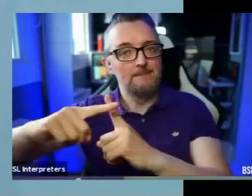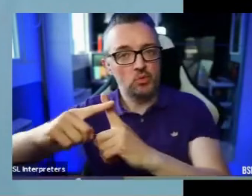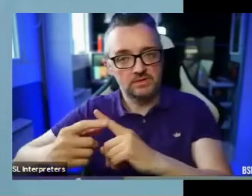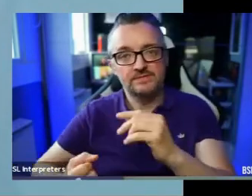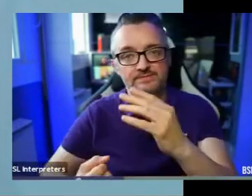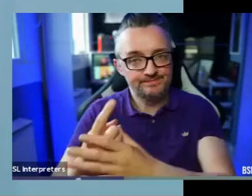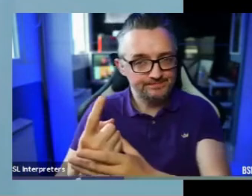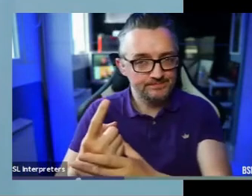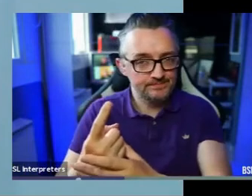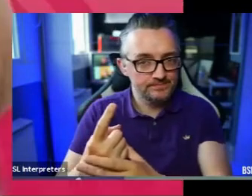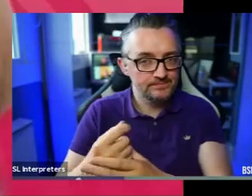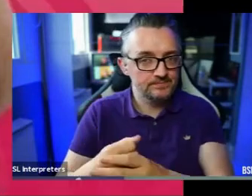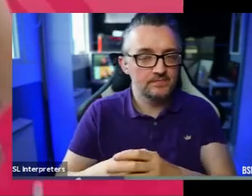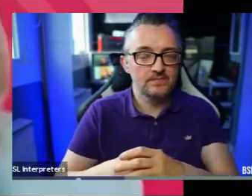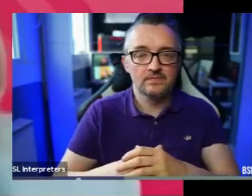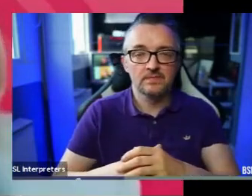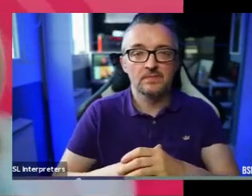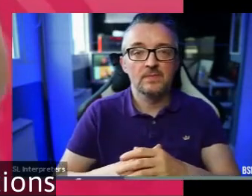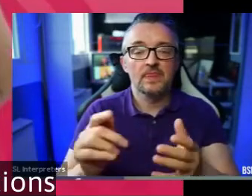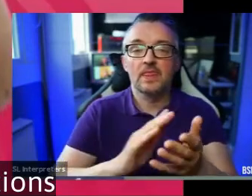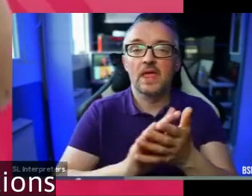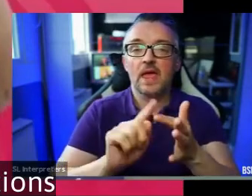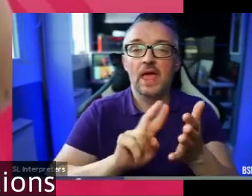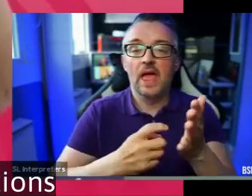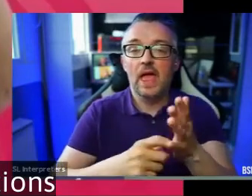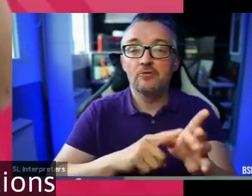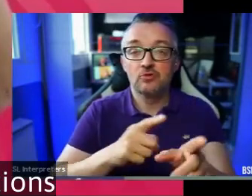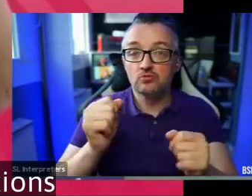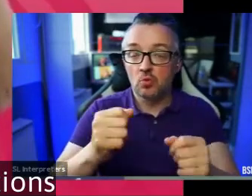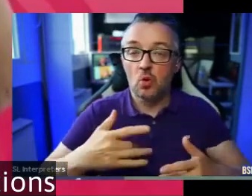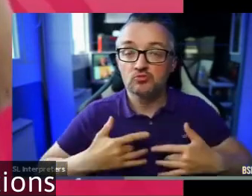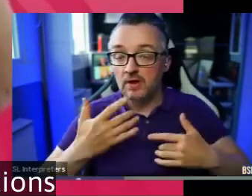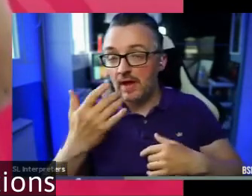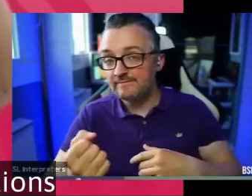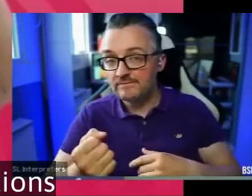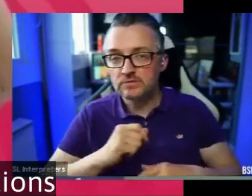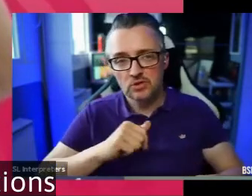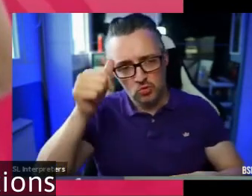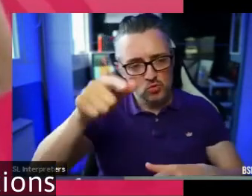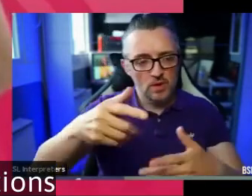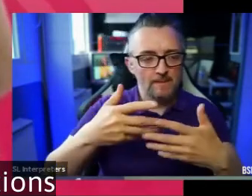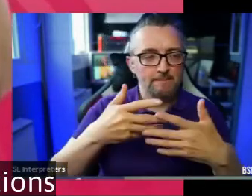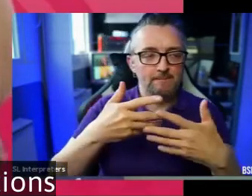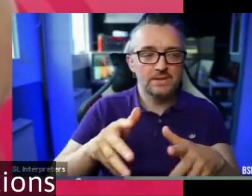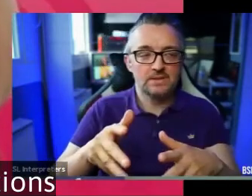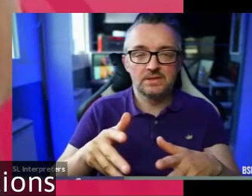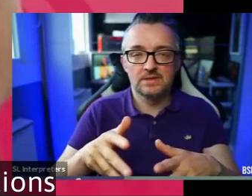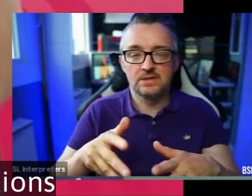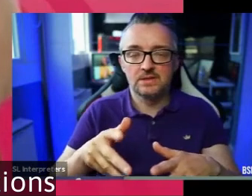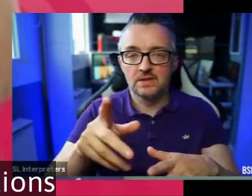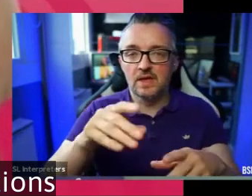upsides. Okay, thanks. Thanks, Maureen. Henry, have you got any observations? Because I know you are very